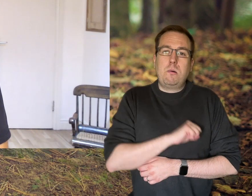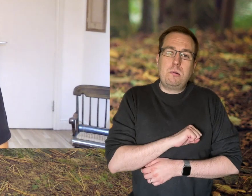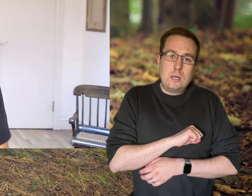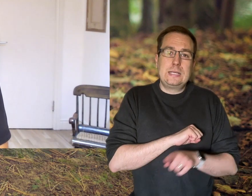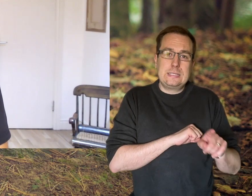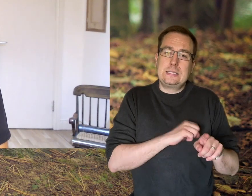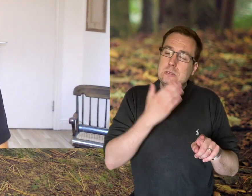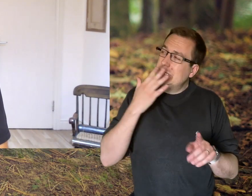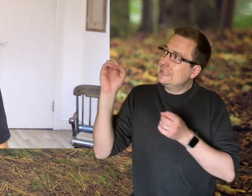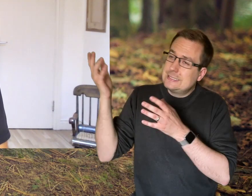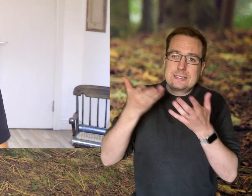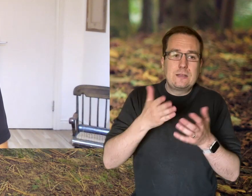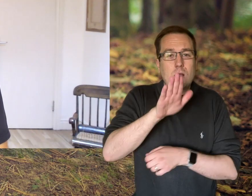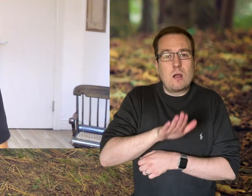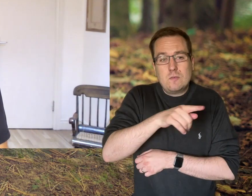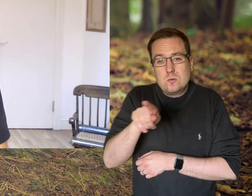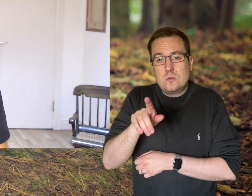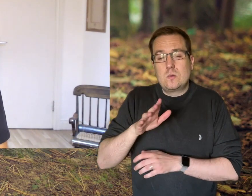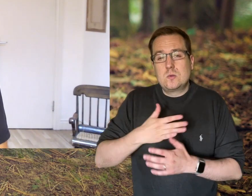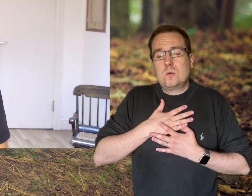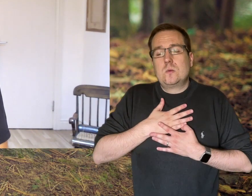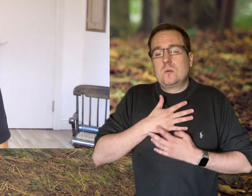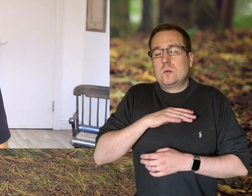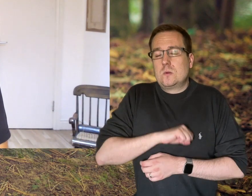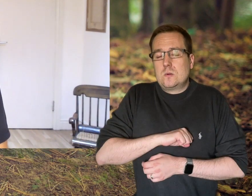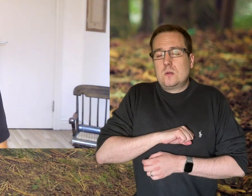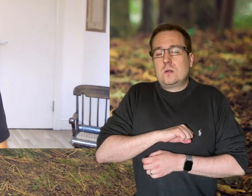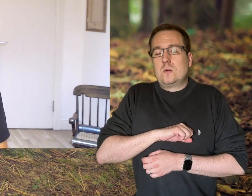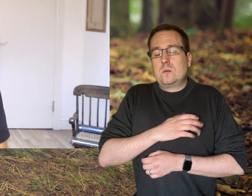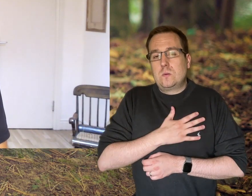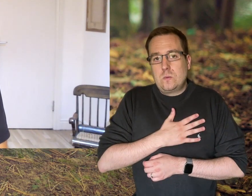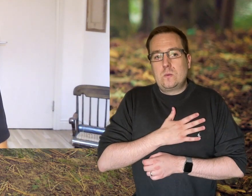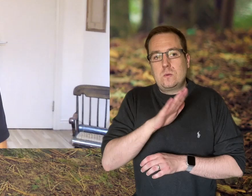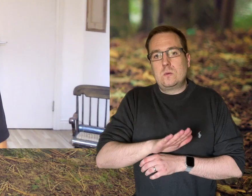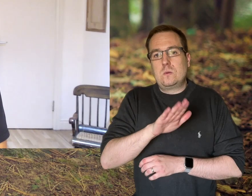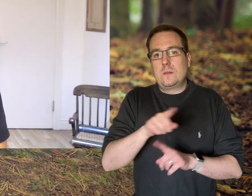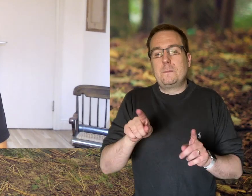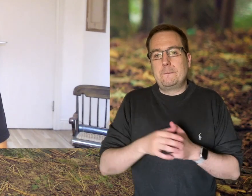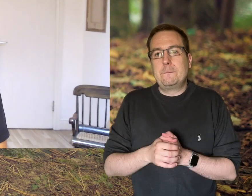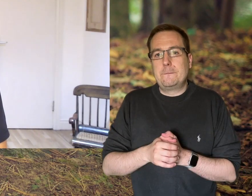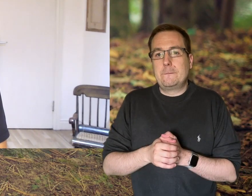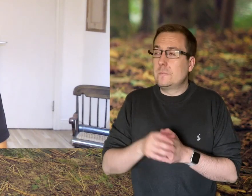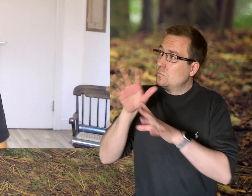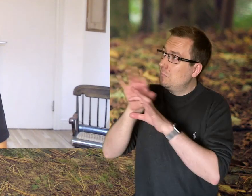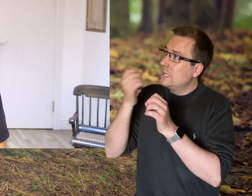We open our hearts afresh to you again. Yes, Lord. Yes, God, bring your